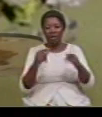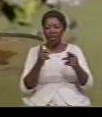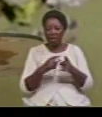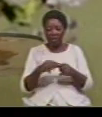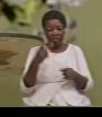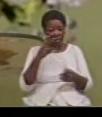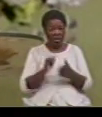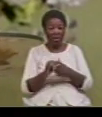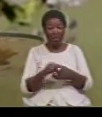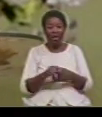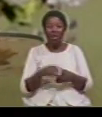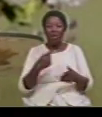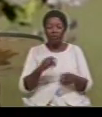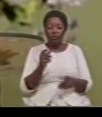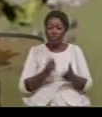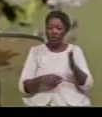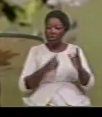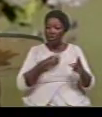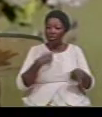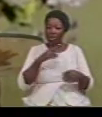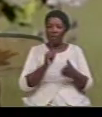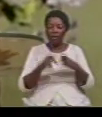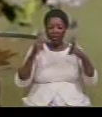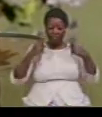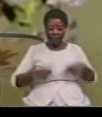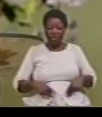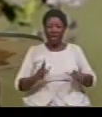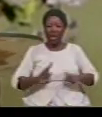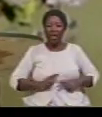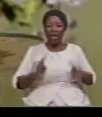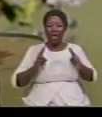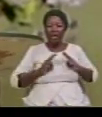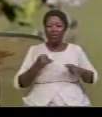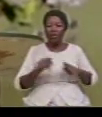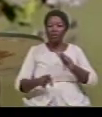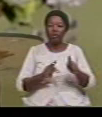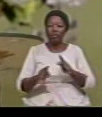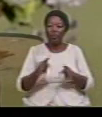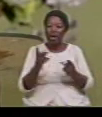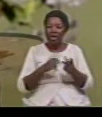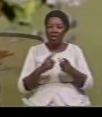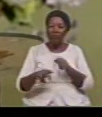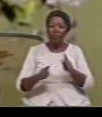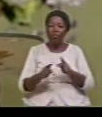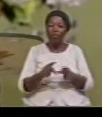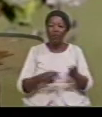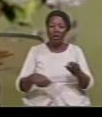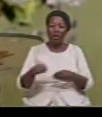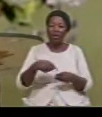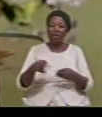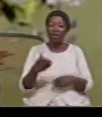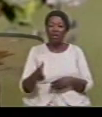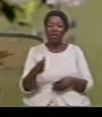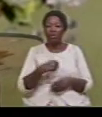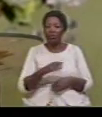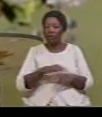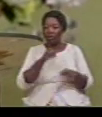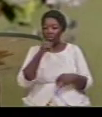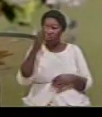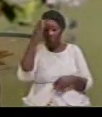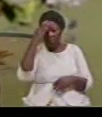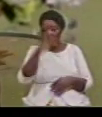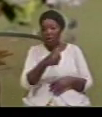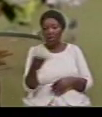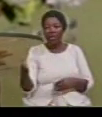physical health and well-being of his people. The people around them did not know anything about hygiene. They don't know anything